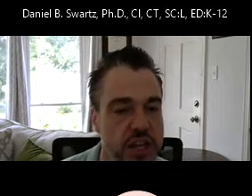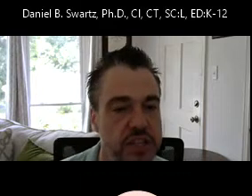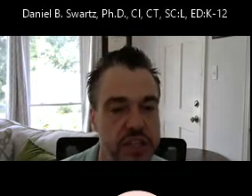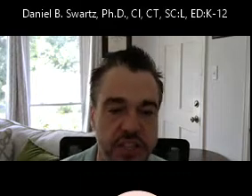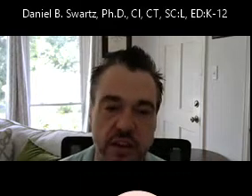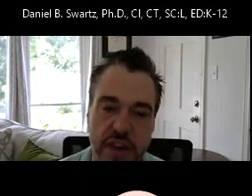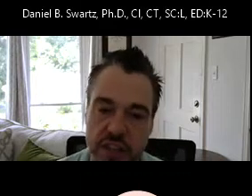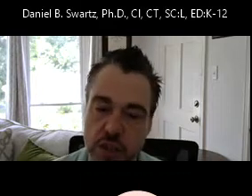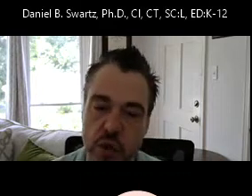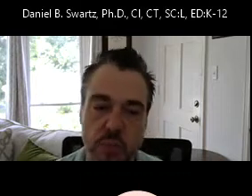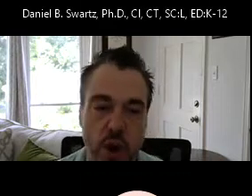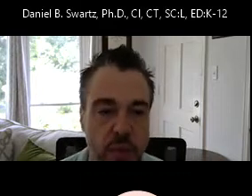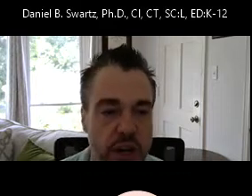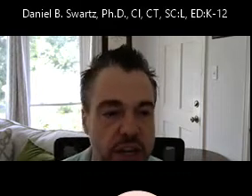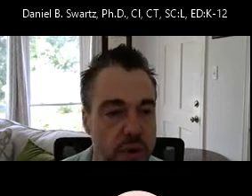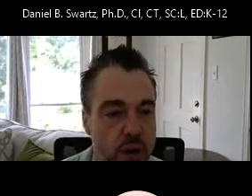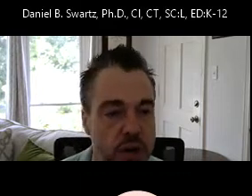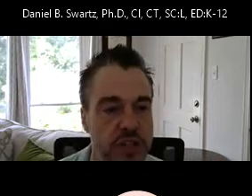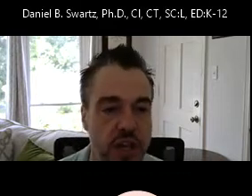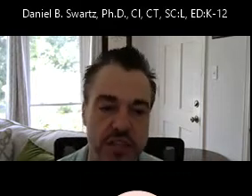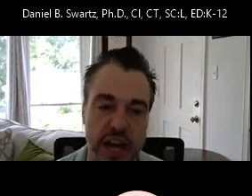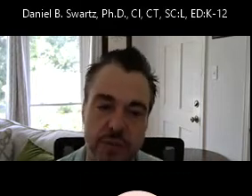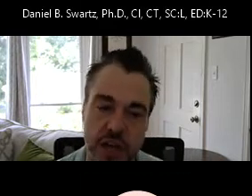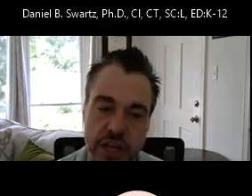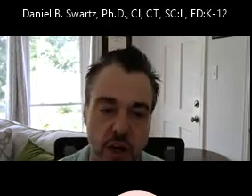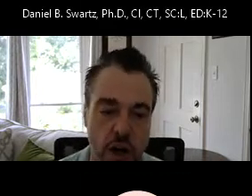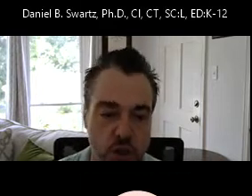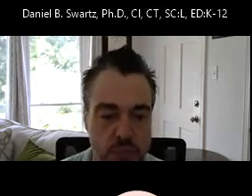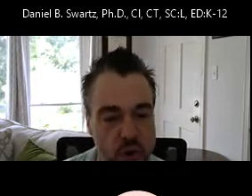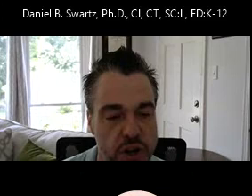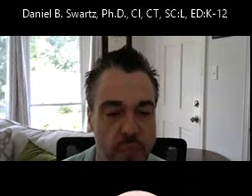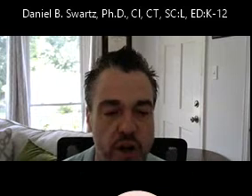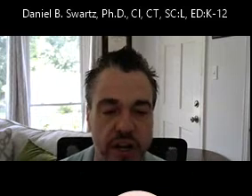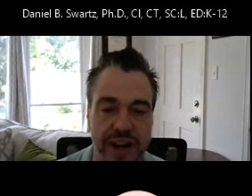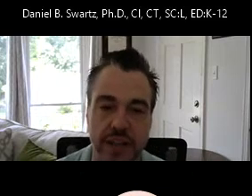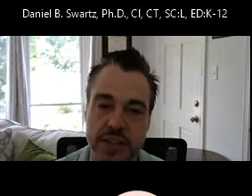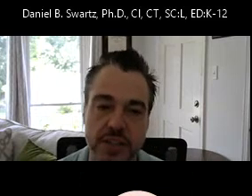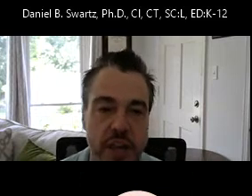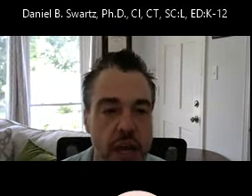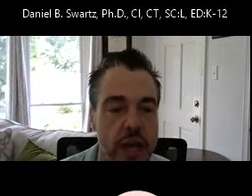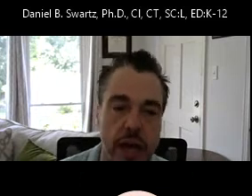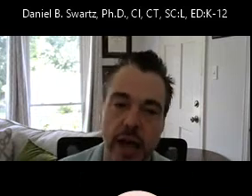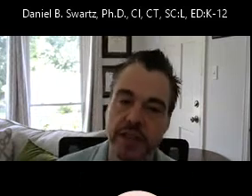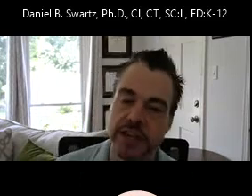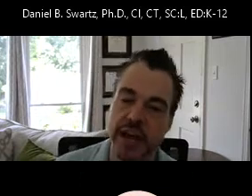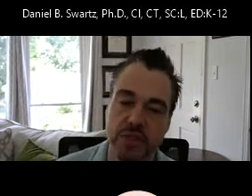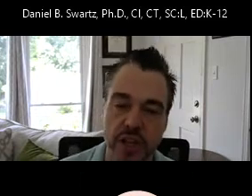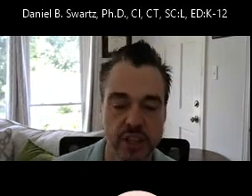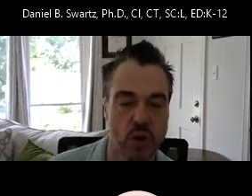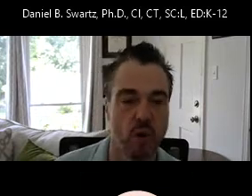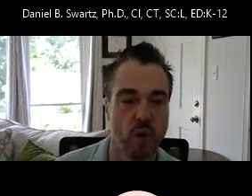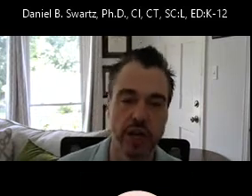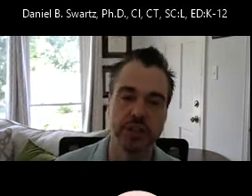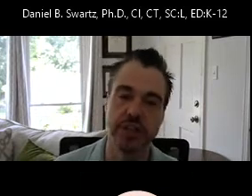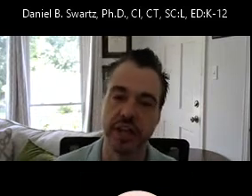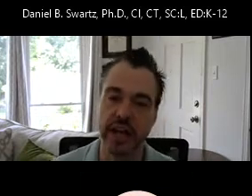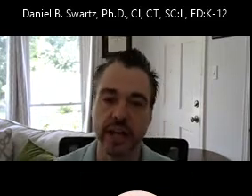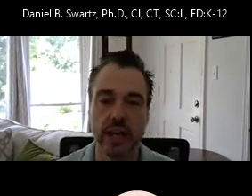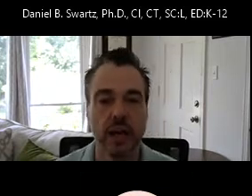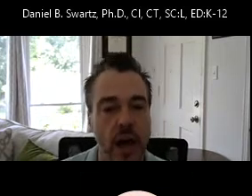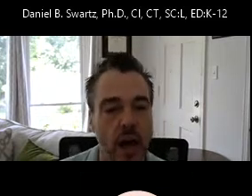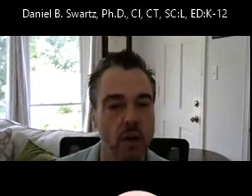The project itself has three primary components: a time study, a cost report, and a market analysis. The time study, that's why we're all